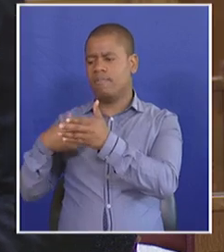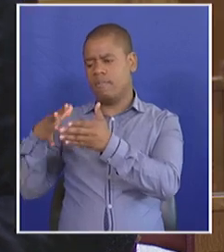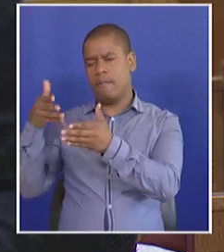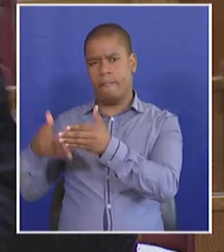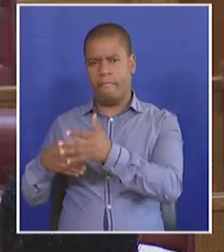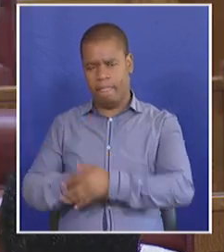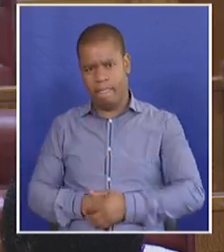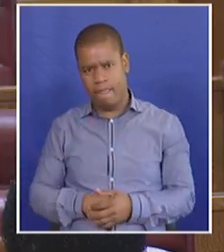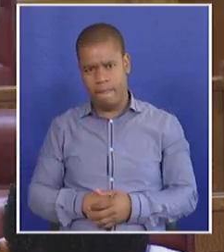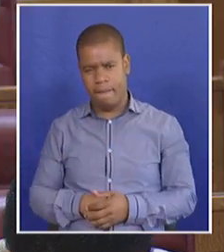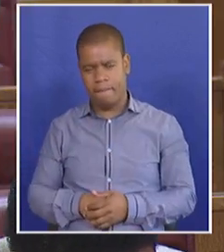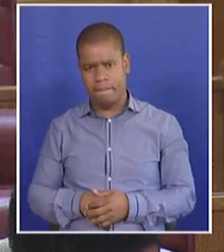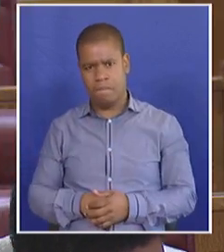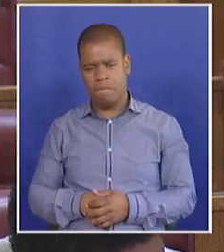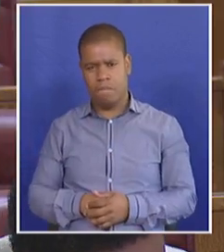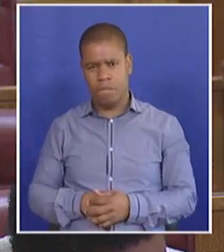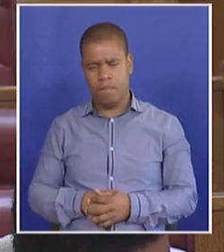And so it goes. Now,